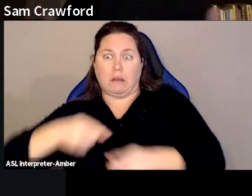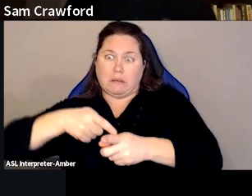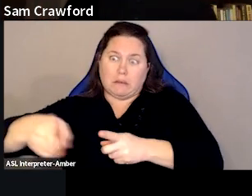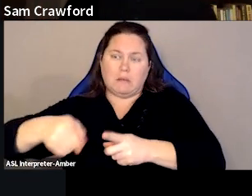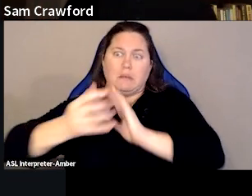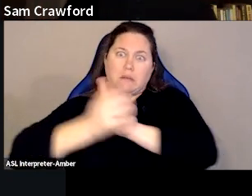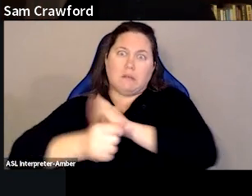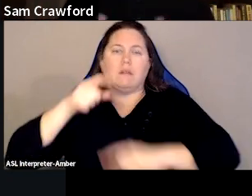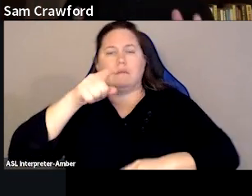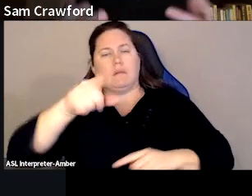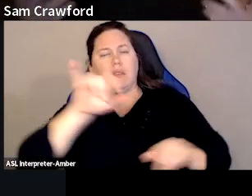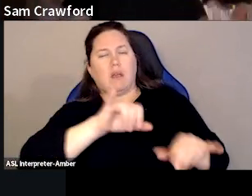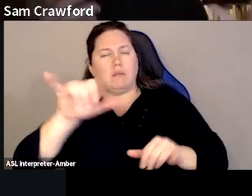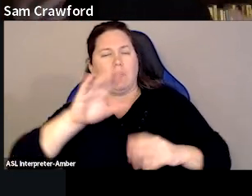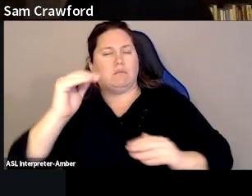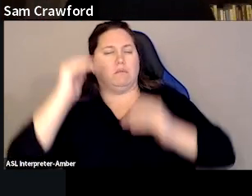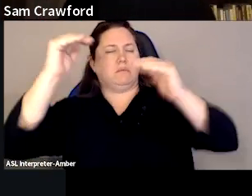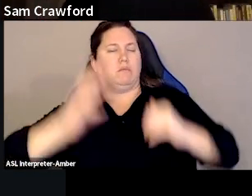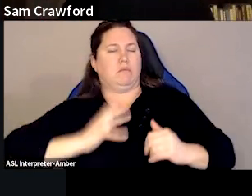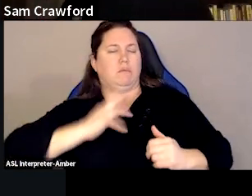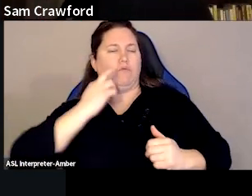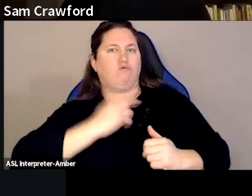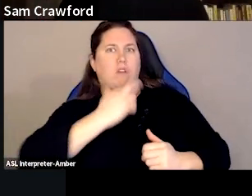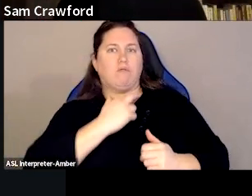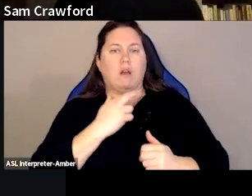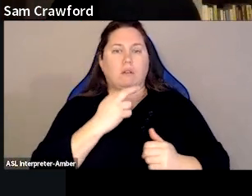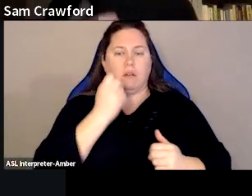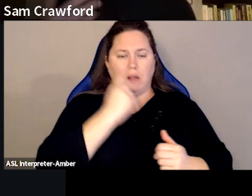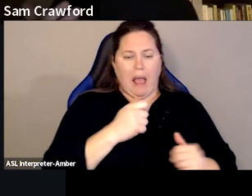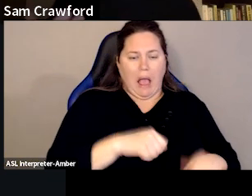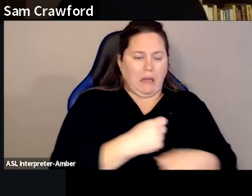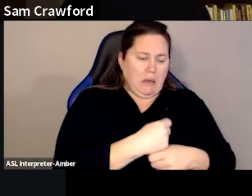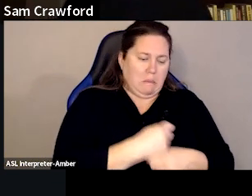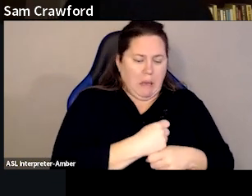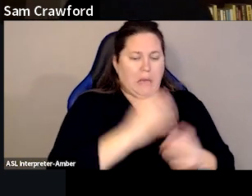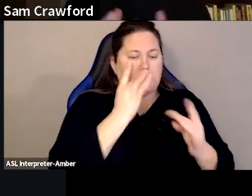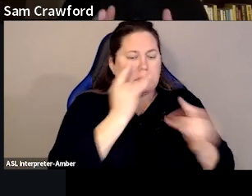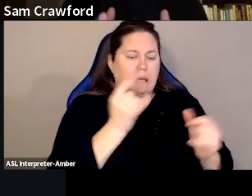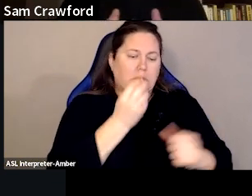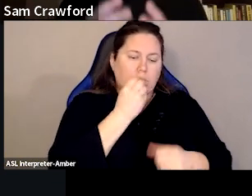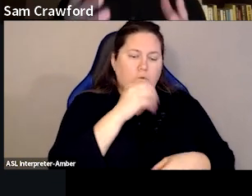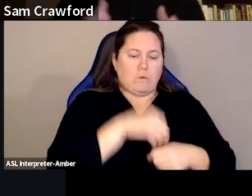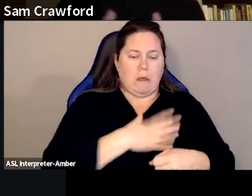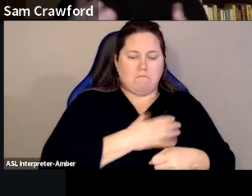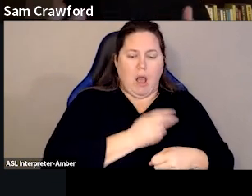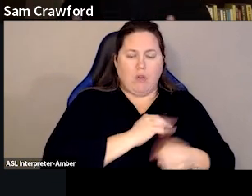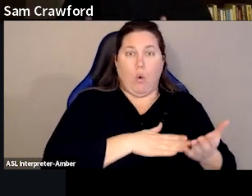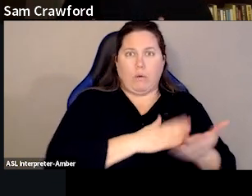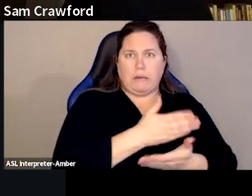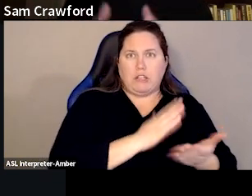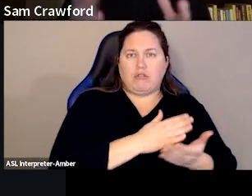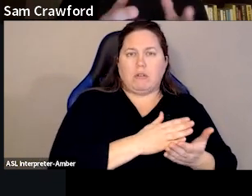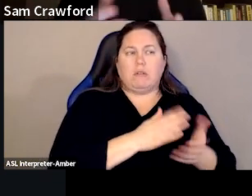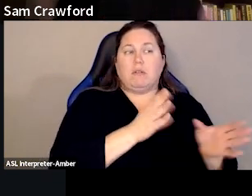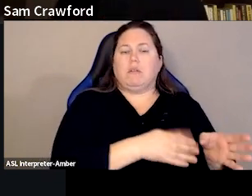for the masses. So you can create tasty, beautiful dishes in your own kitchen, just like you can create a sleek and a